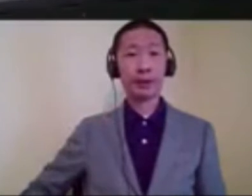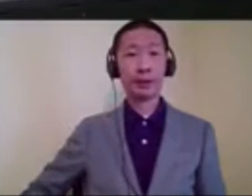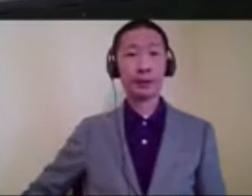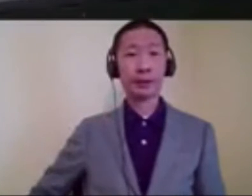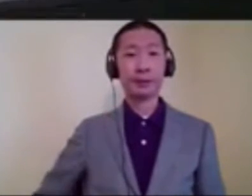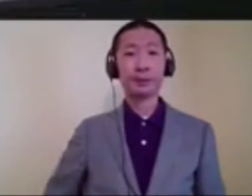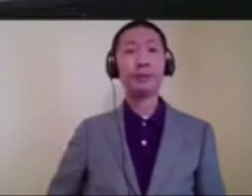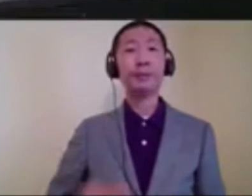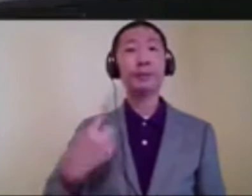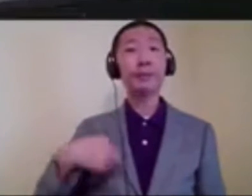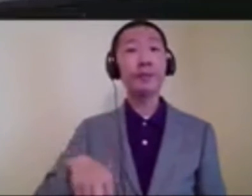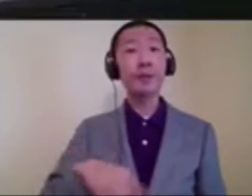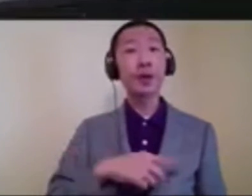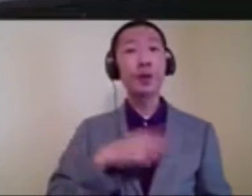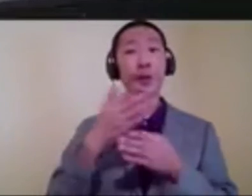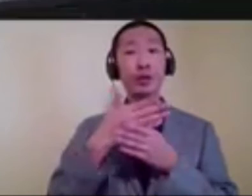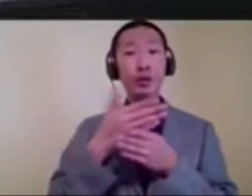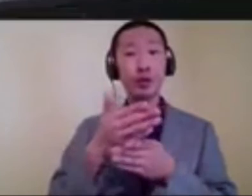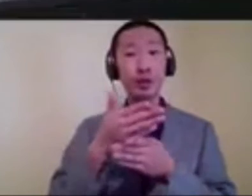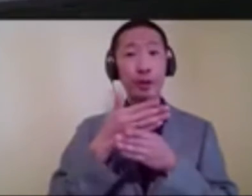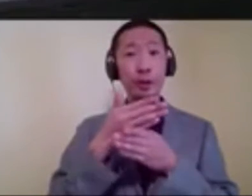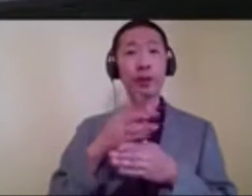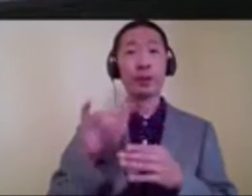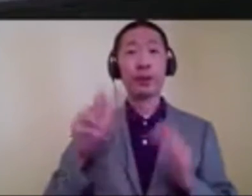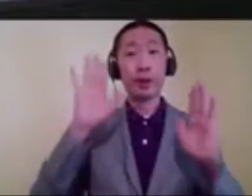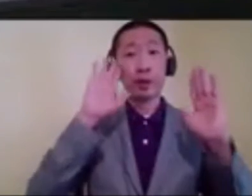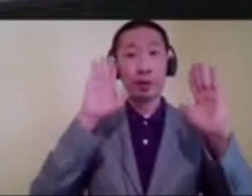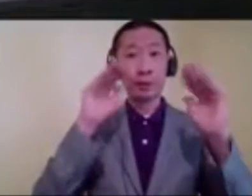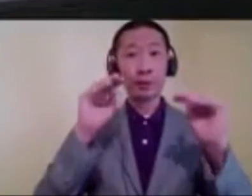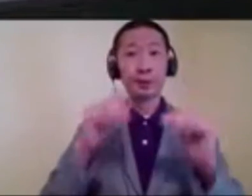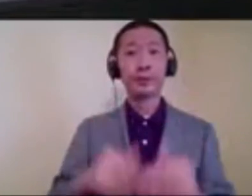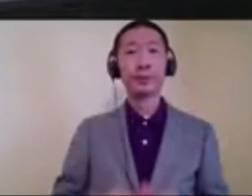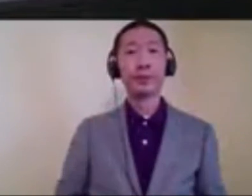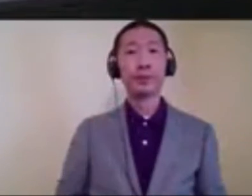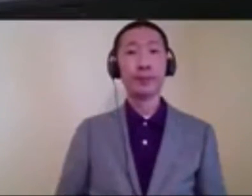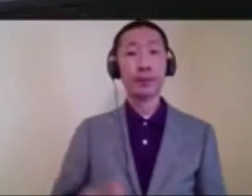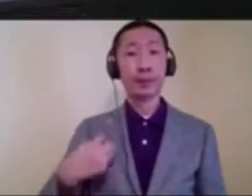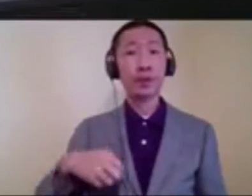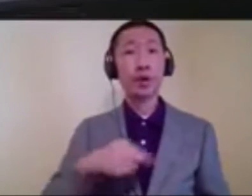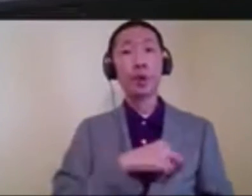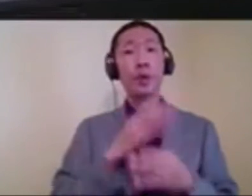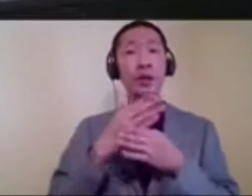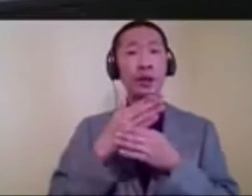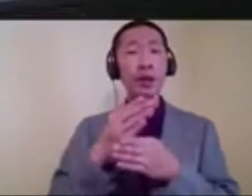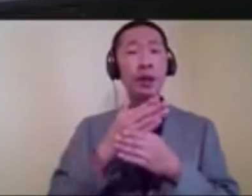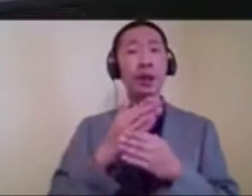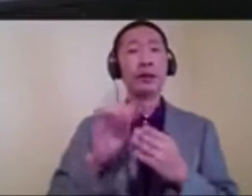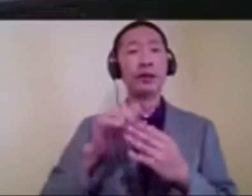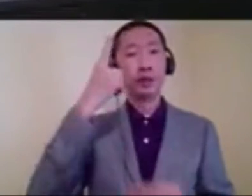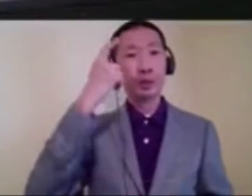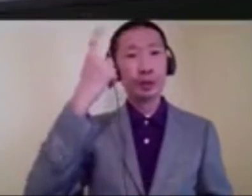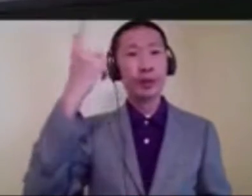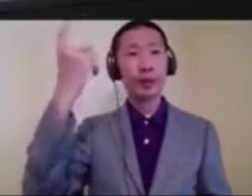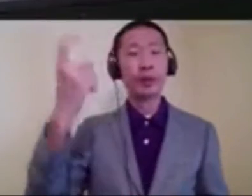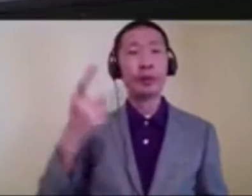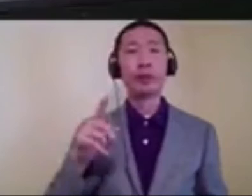Lord. We share the hope. We share the dream.